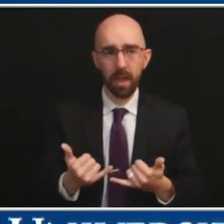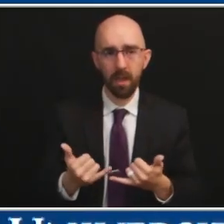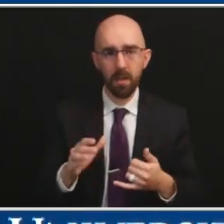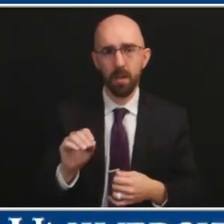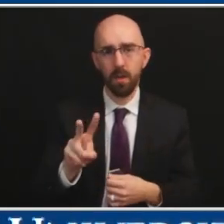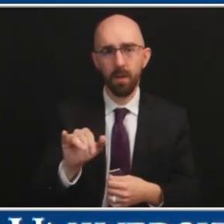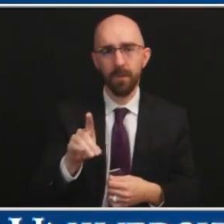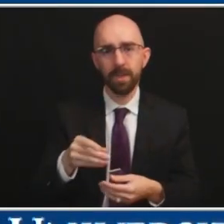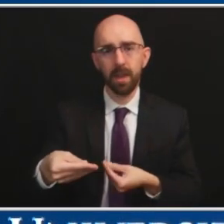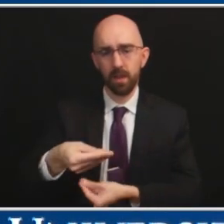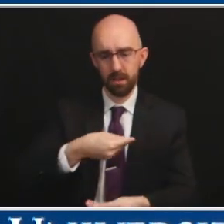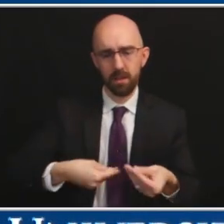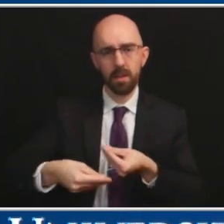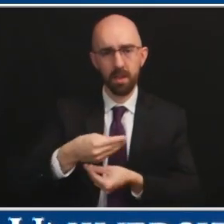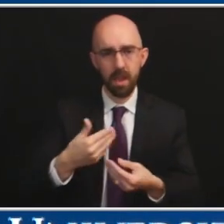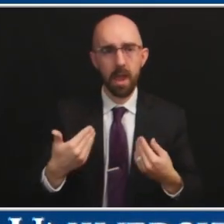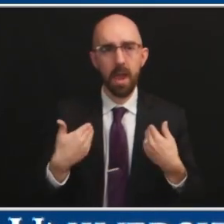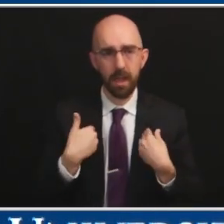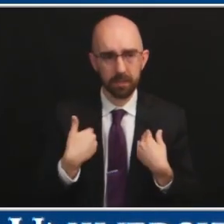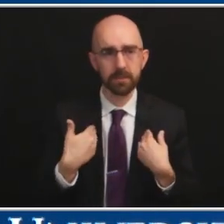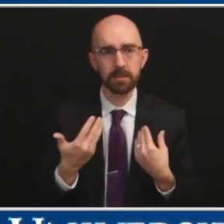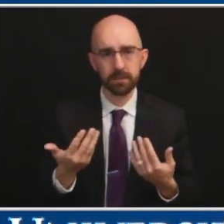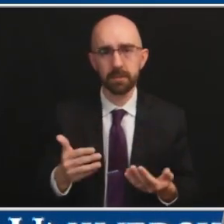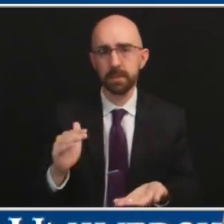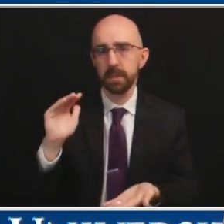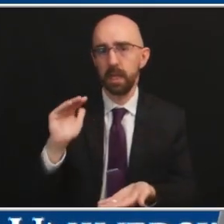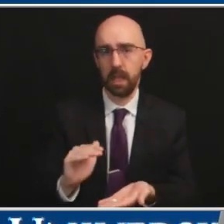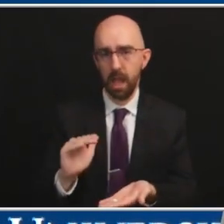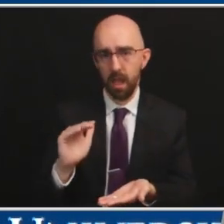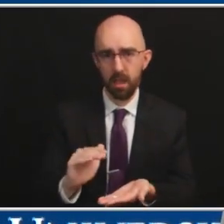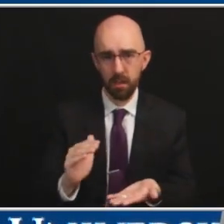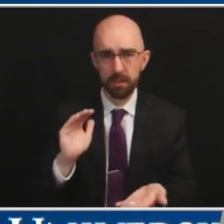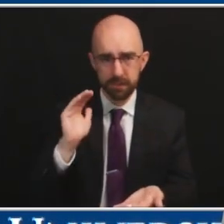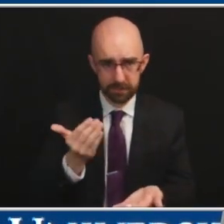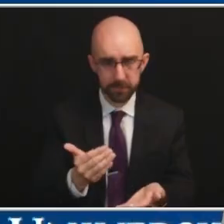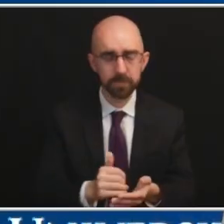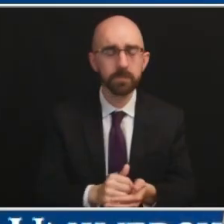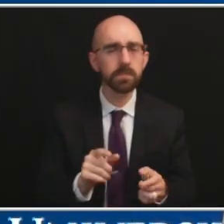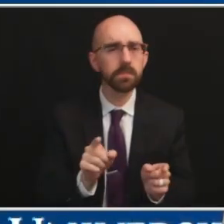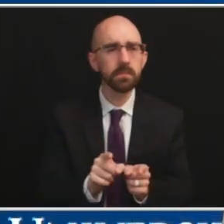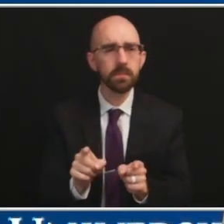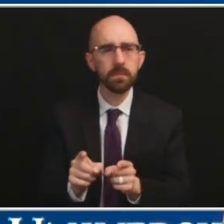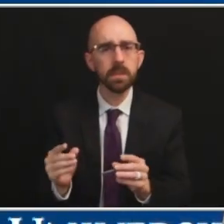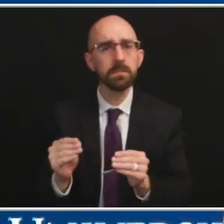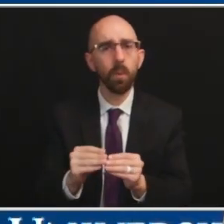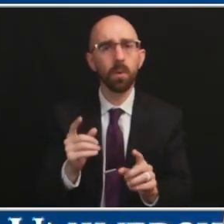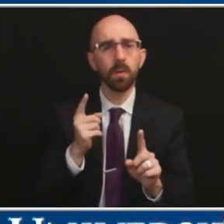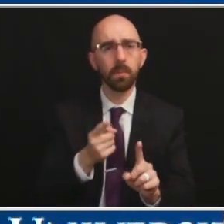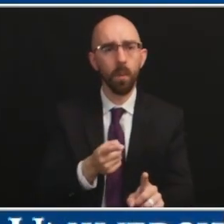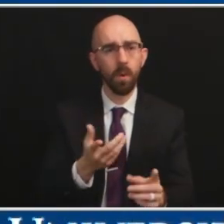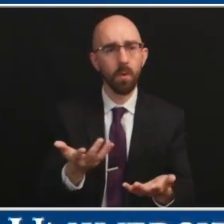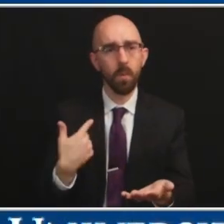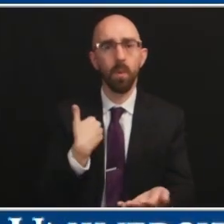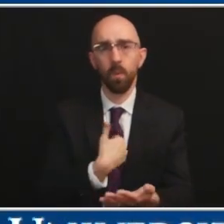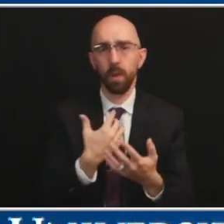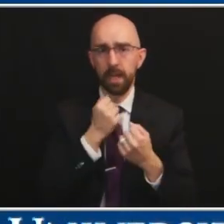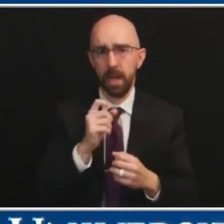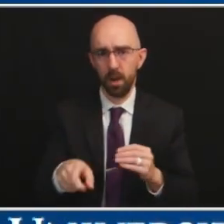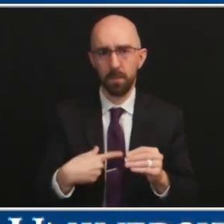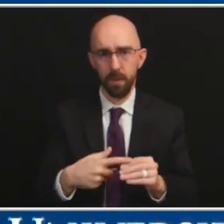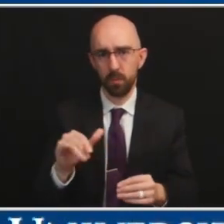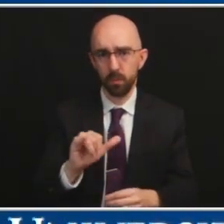circulation has declined, and also more to the point, and what we care about really is the clinical